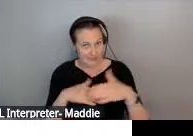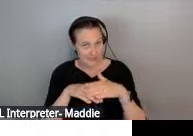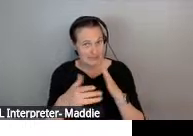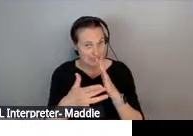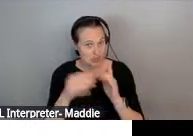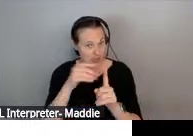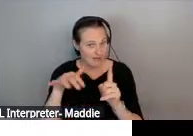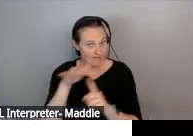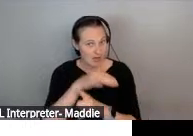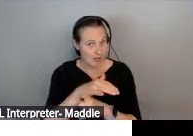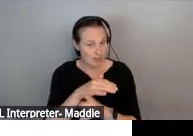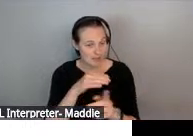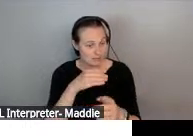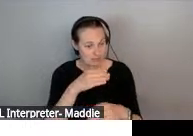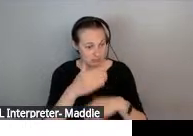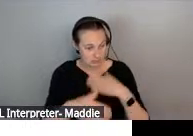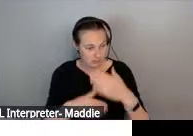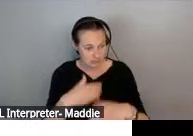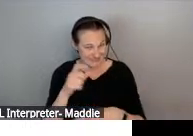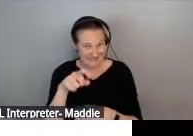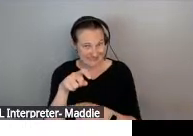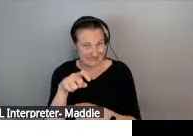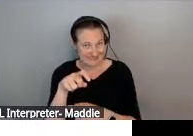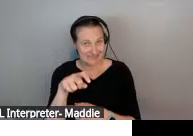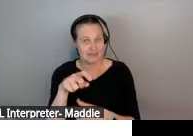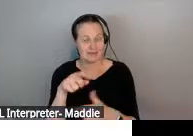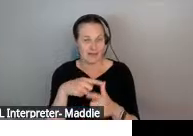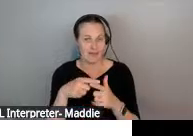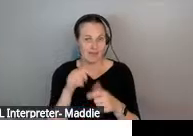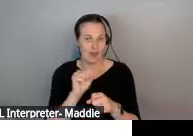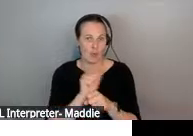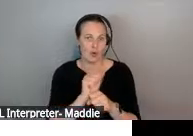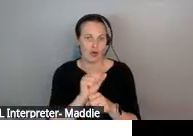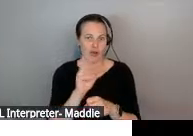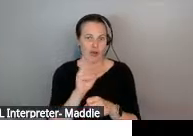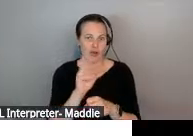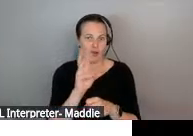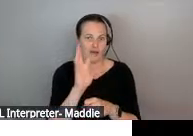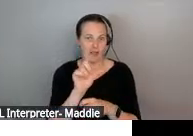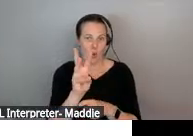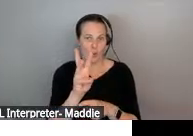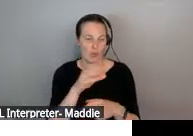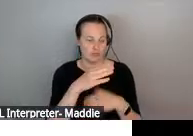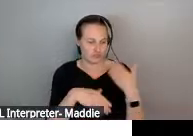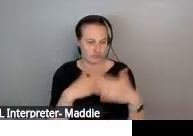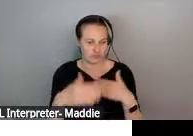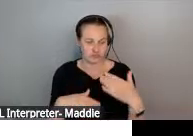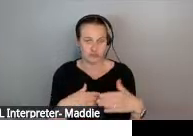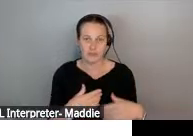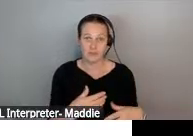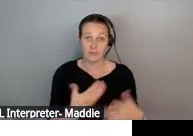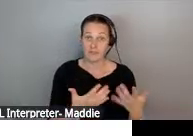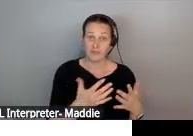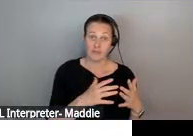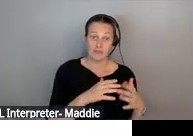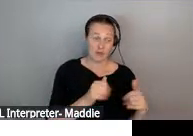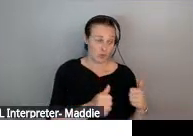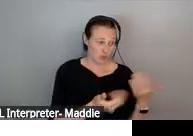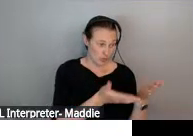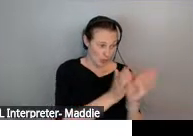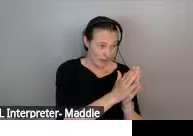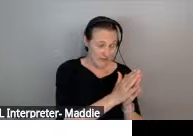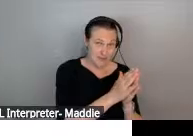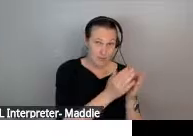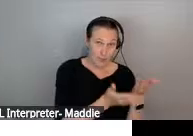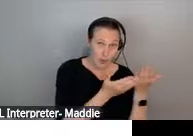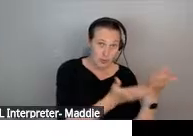environment, and building that workflow. So that could mean putting out a request for proposals that includes an